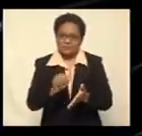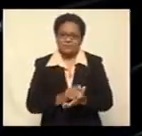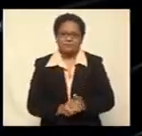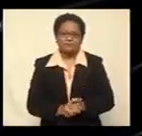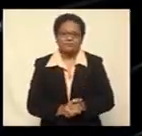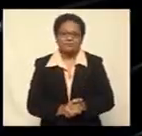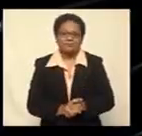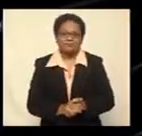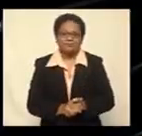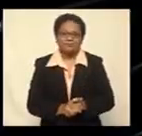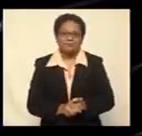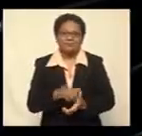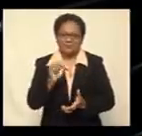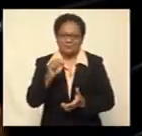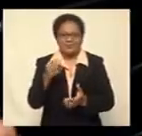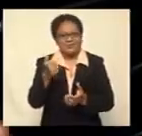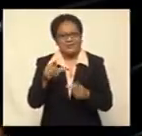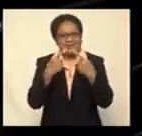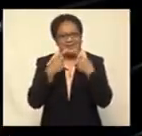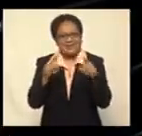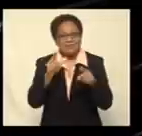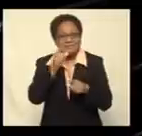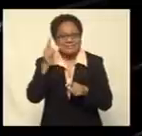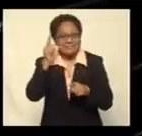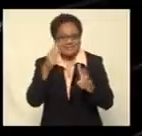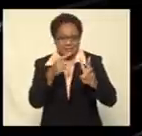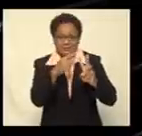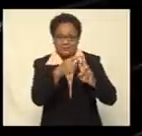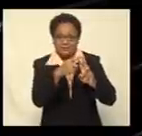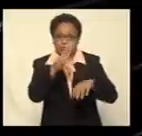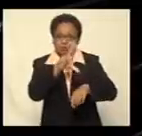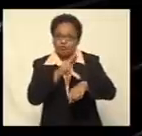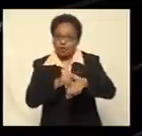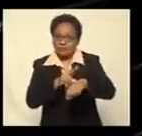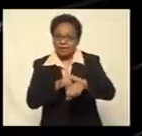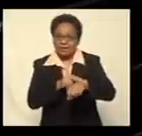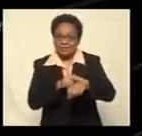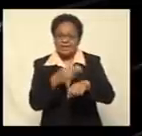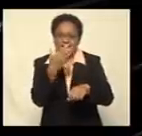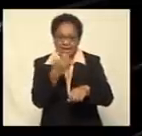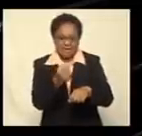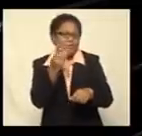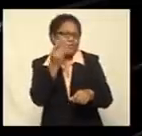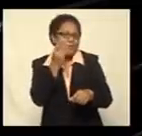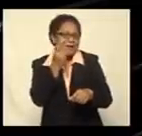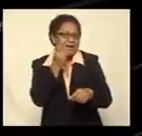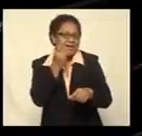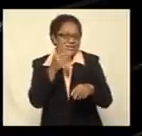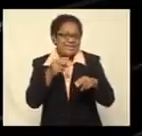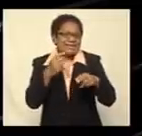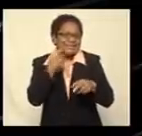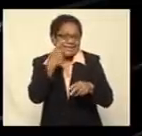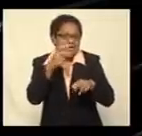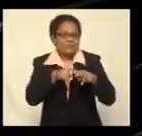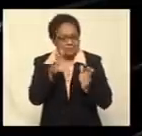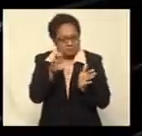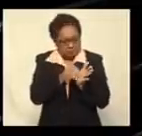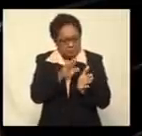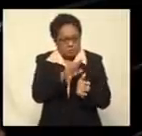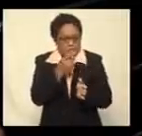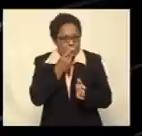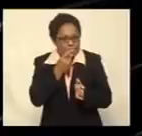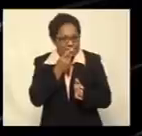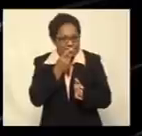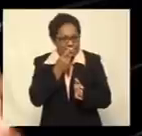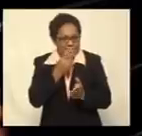As highlighted yesterday, Edwin, both doctors had the KareFiji app installed and they had it running as well. Now,